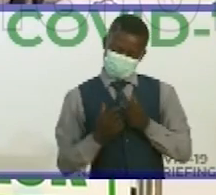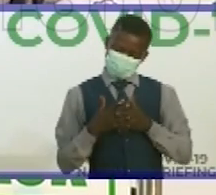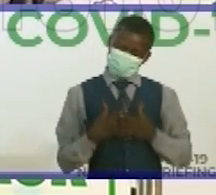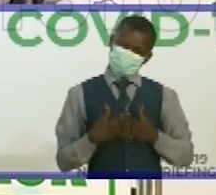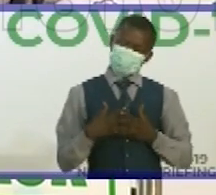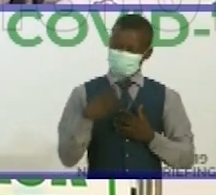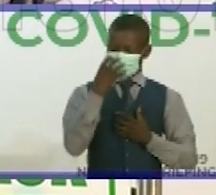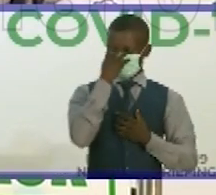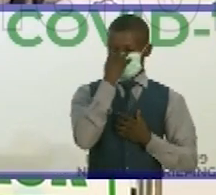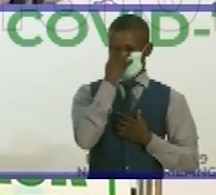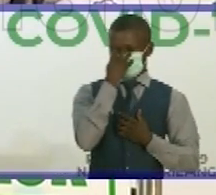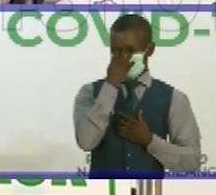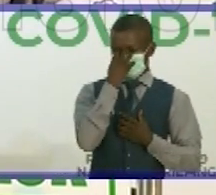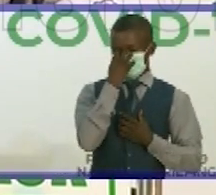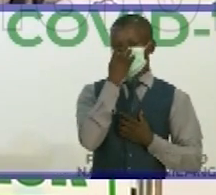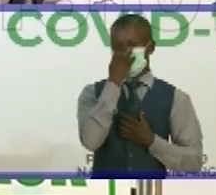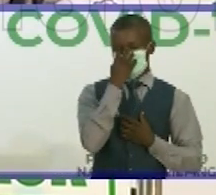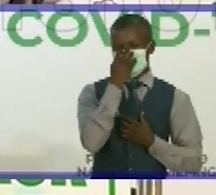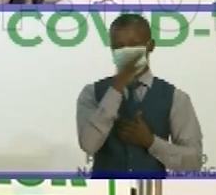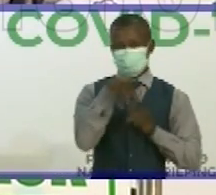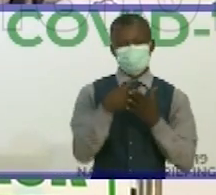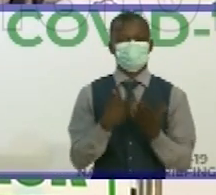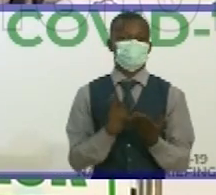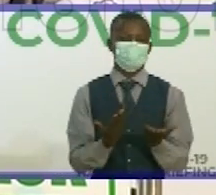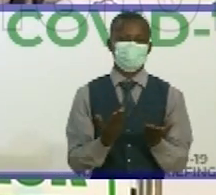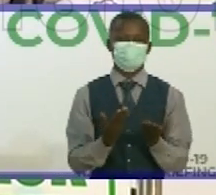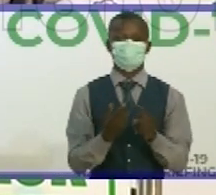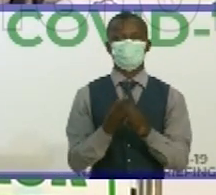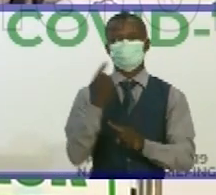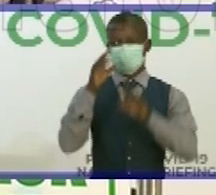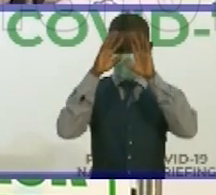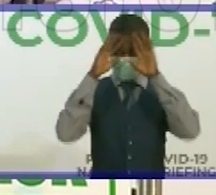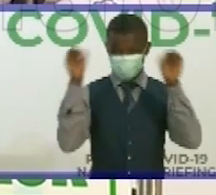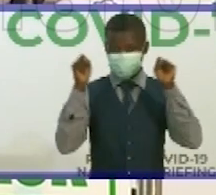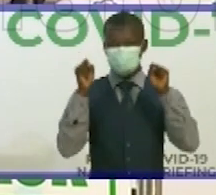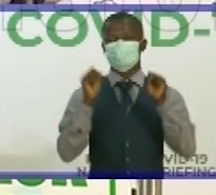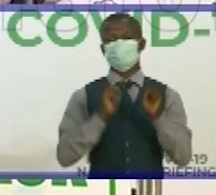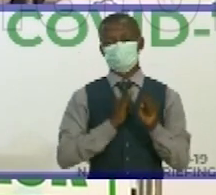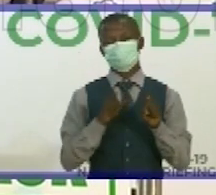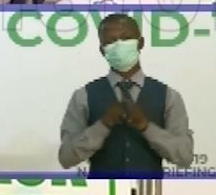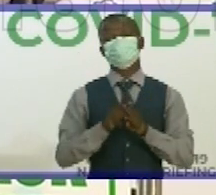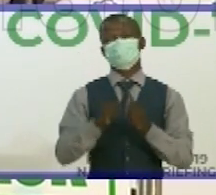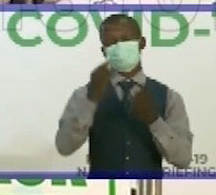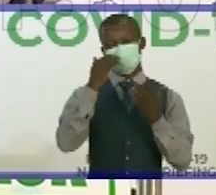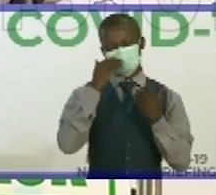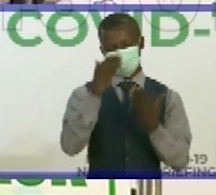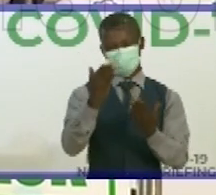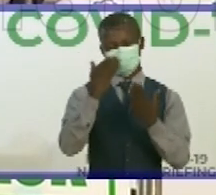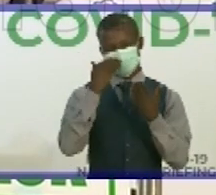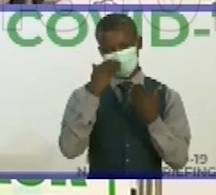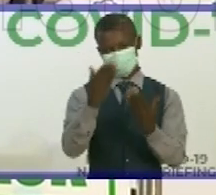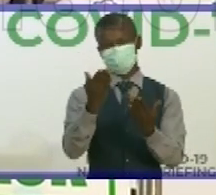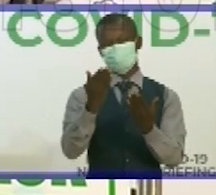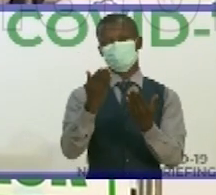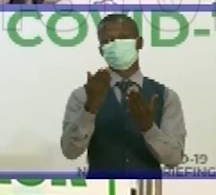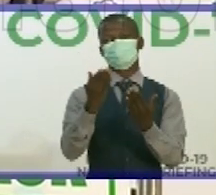and dialysis machines. On behalf of His Excellency the President, I also express appreciation to